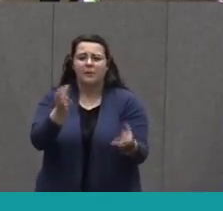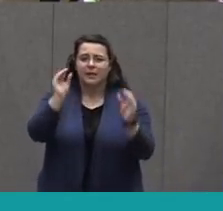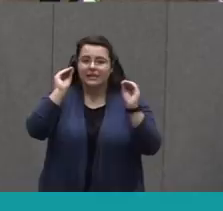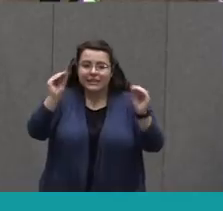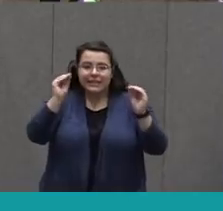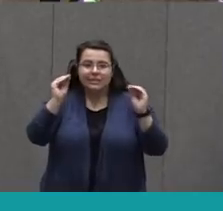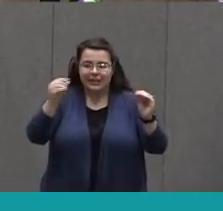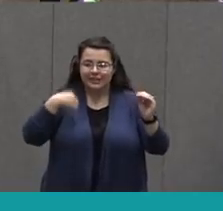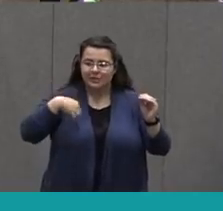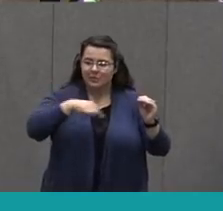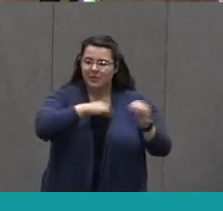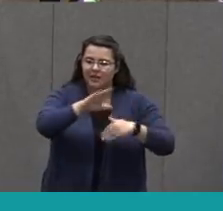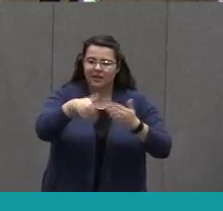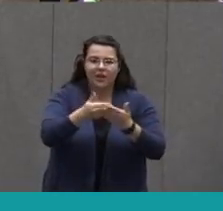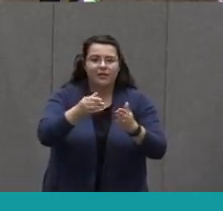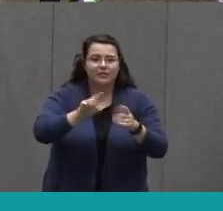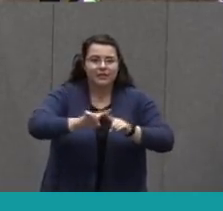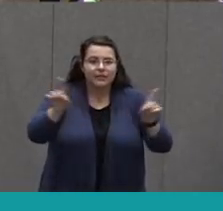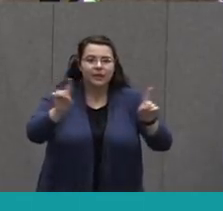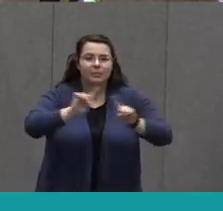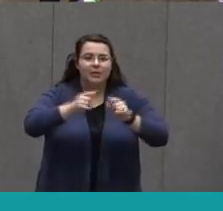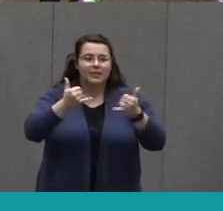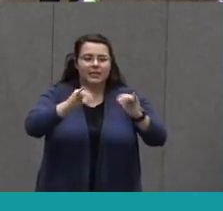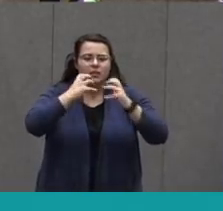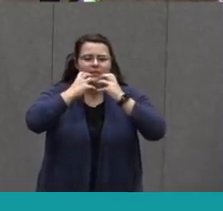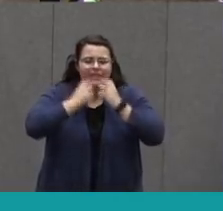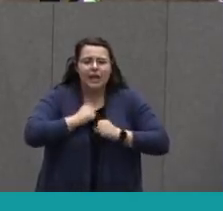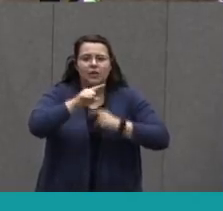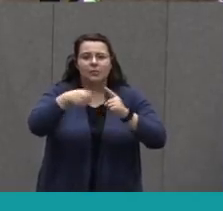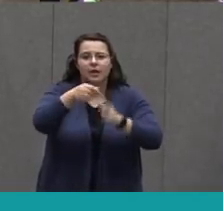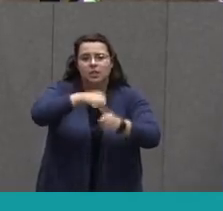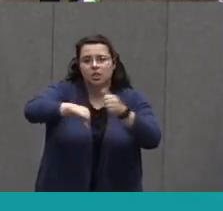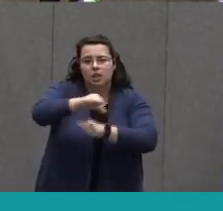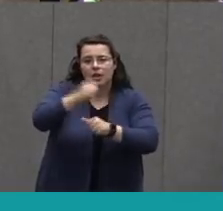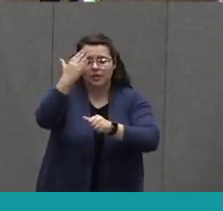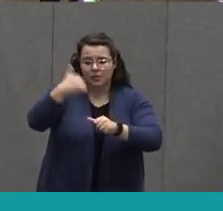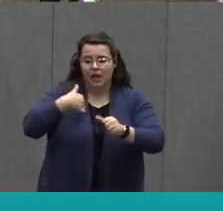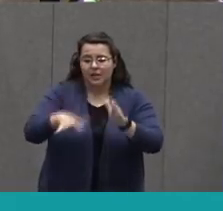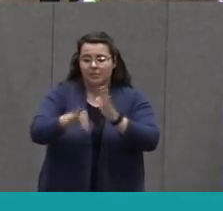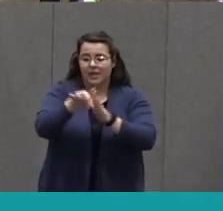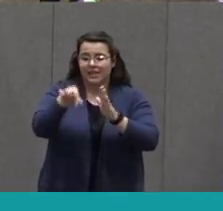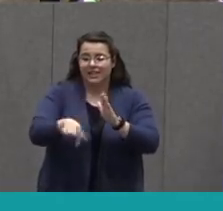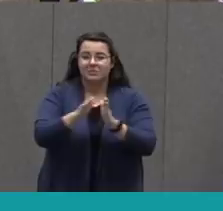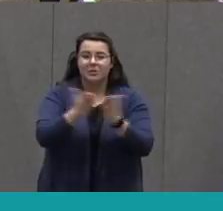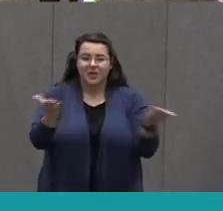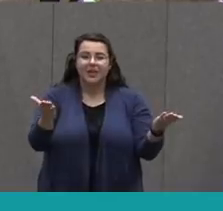that we're all different yet we all care about each other, and that's why I picked this book.